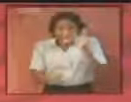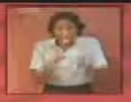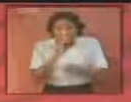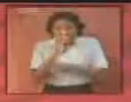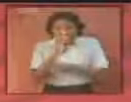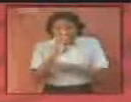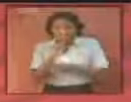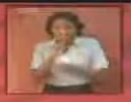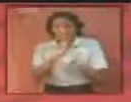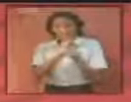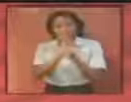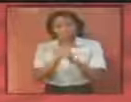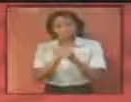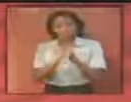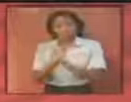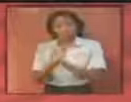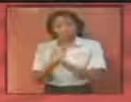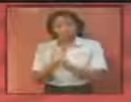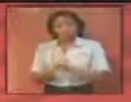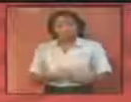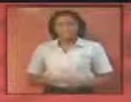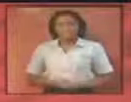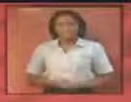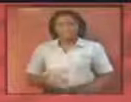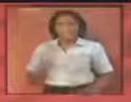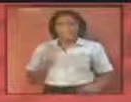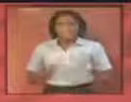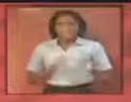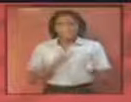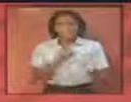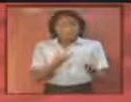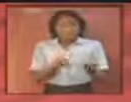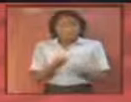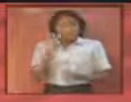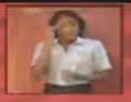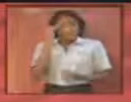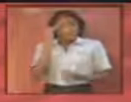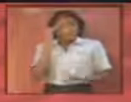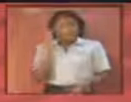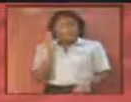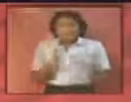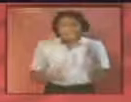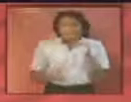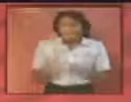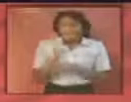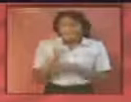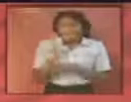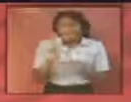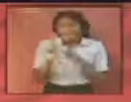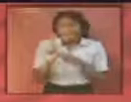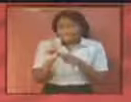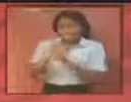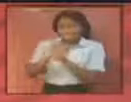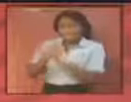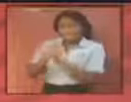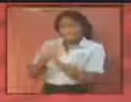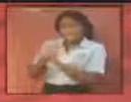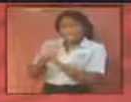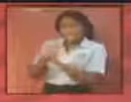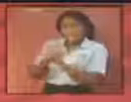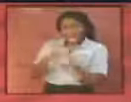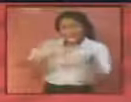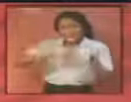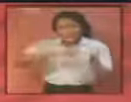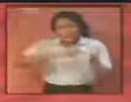Now, in addition to monitor potential impacts of the virus evolution on vaccines, on therapeutics, or disease